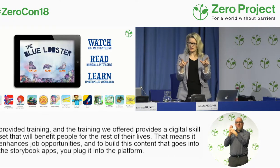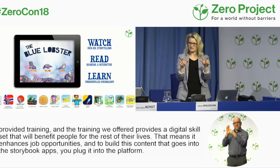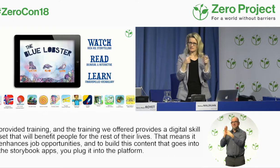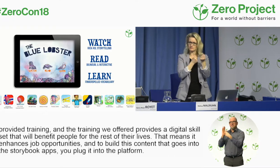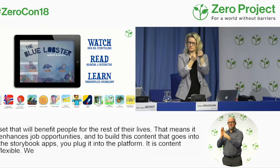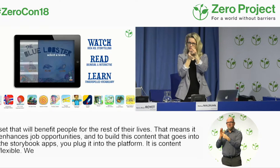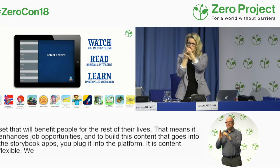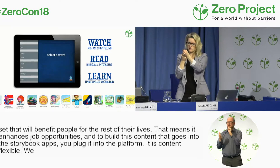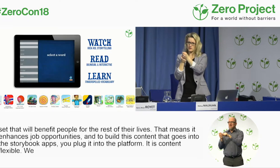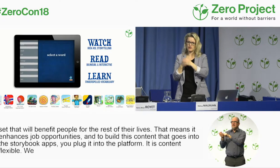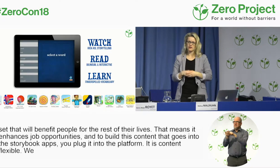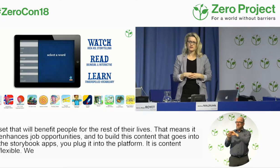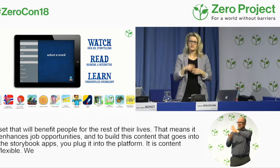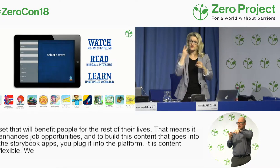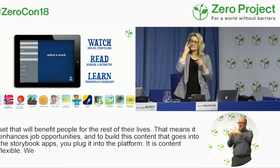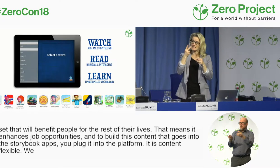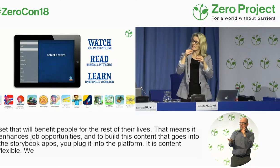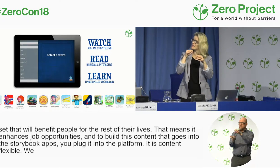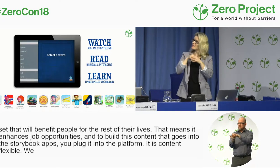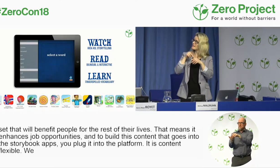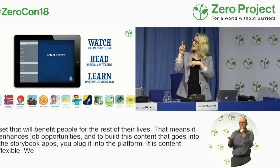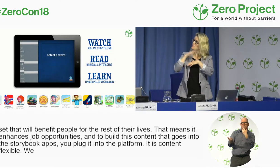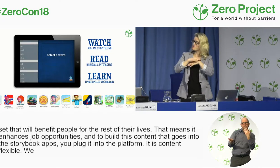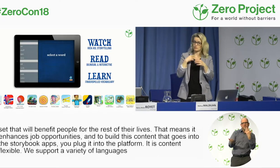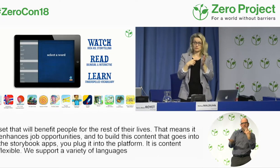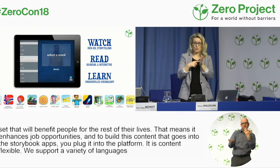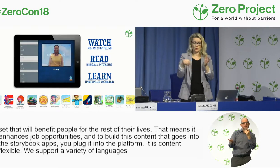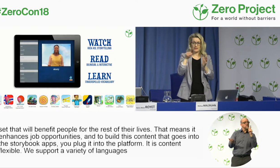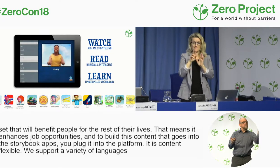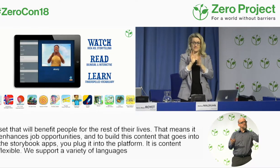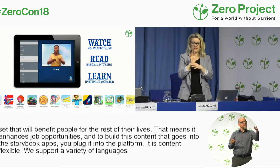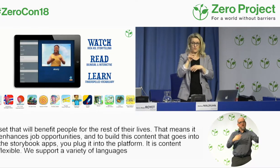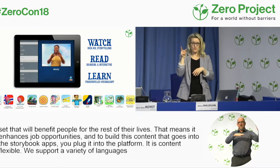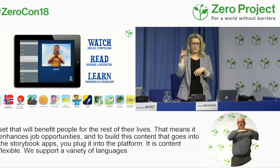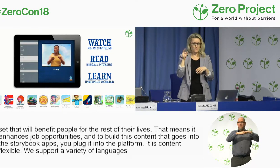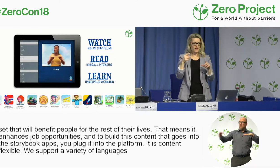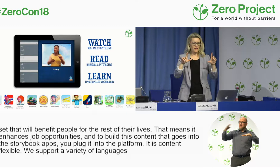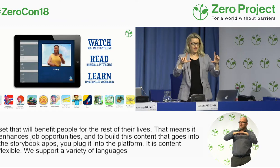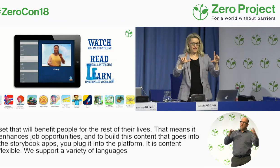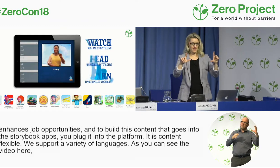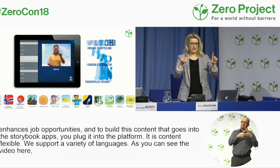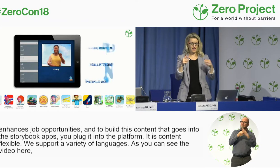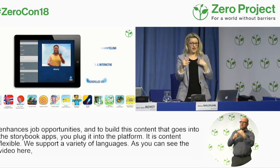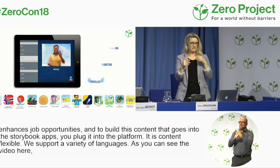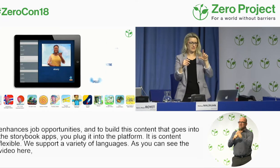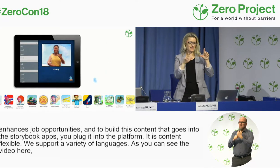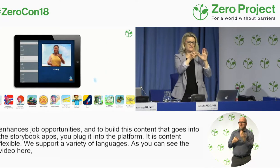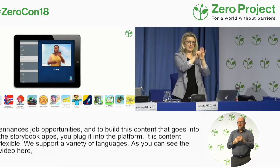is content flexible. We support a variety of languages. As you can see in the video